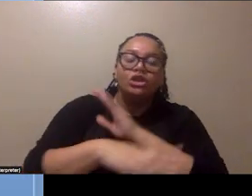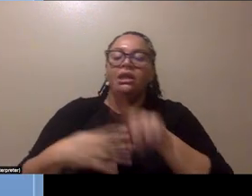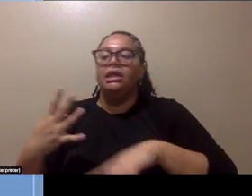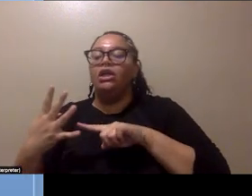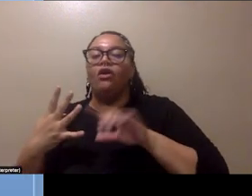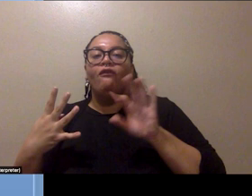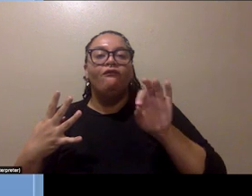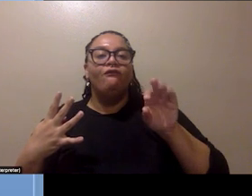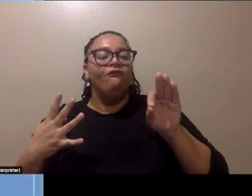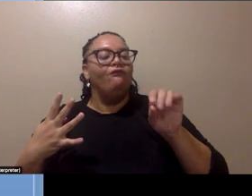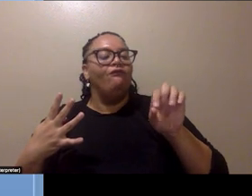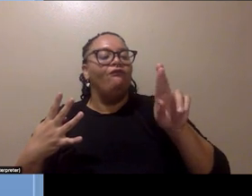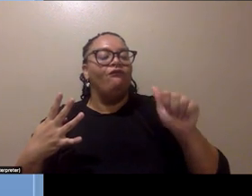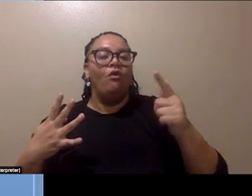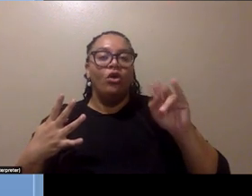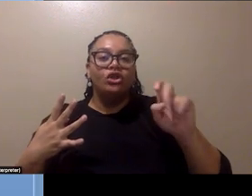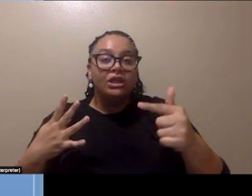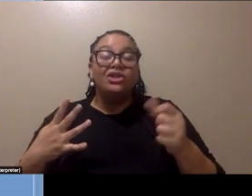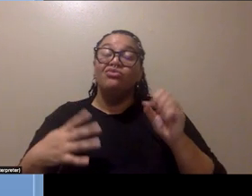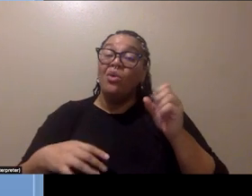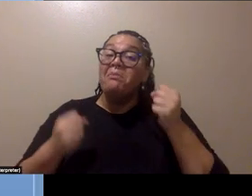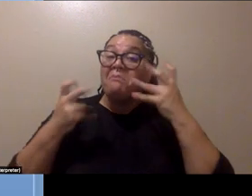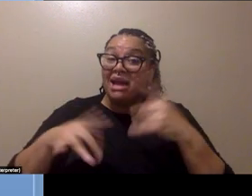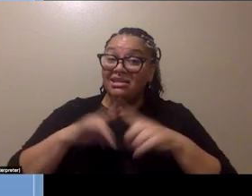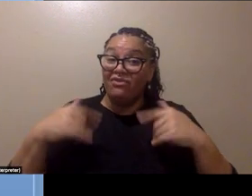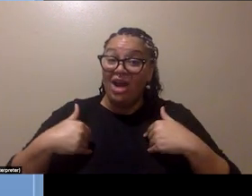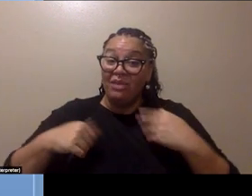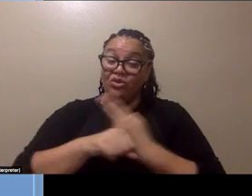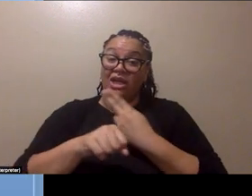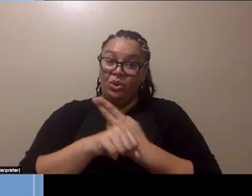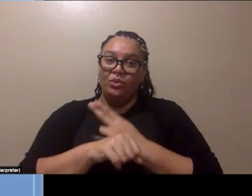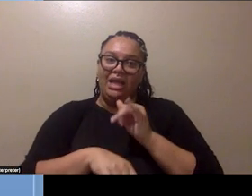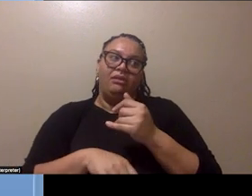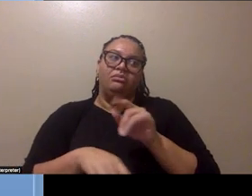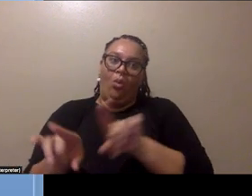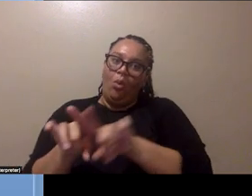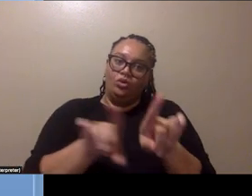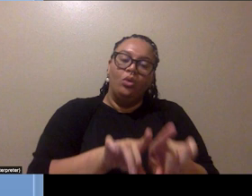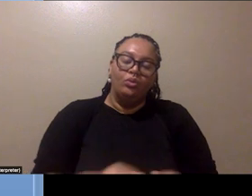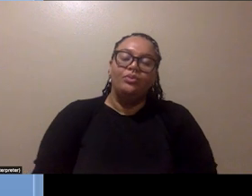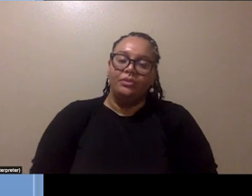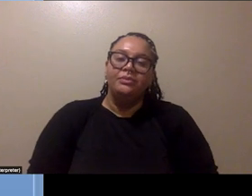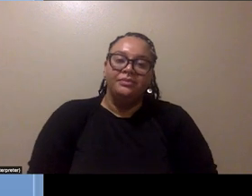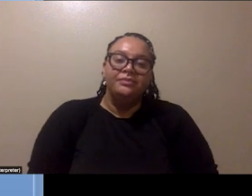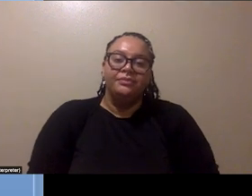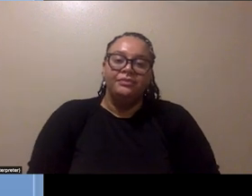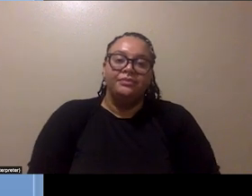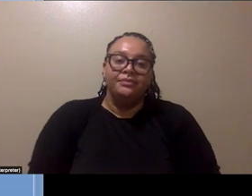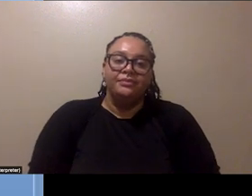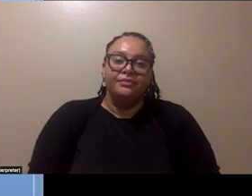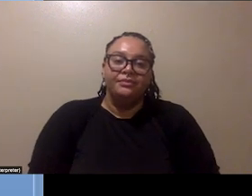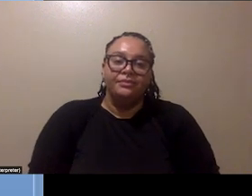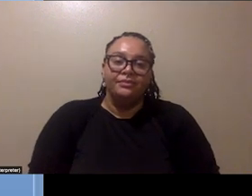and protection and all kinds of things. So there's lots of different mammals that use snags as well as birds. Oh, perfect.